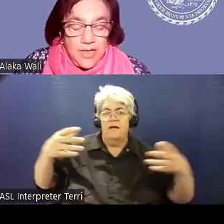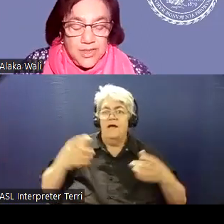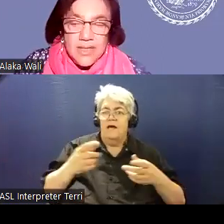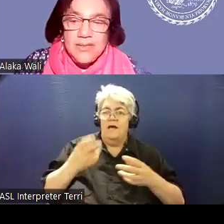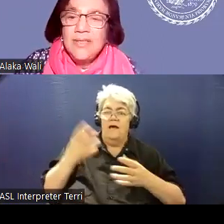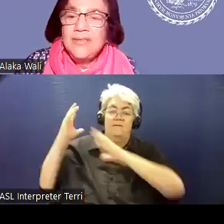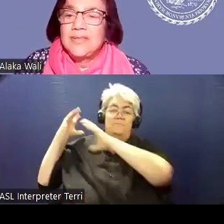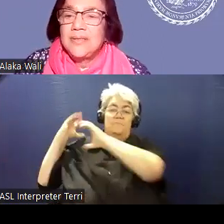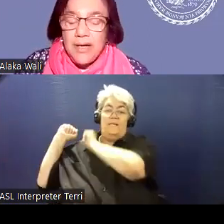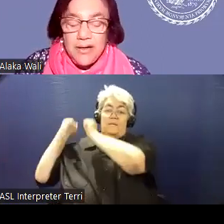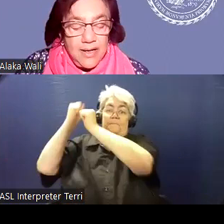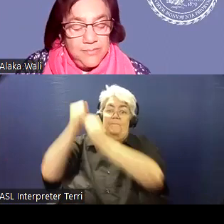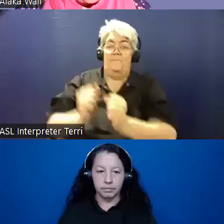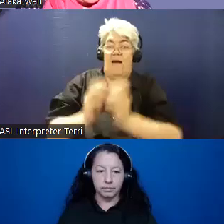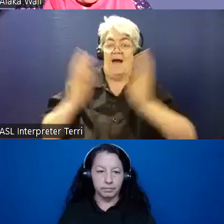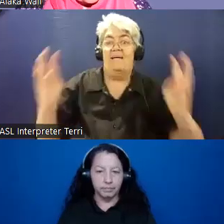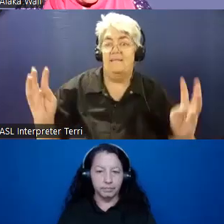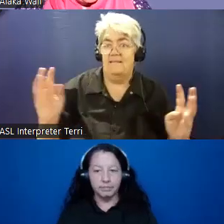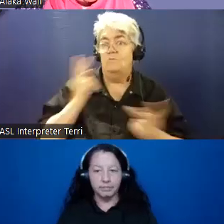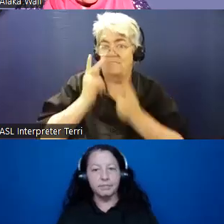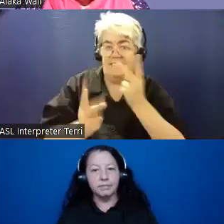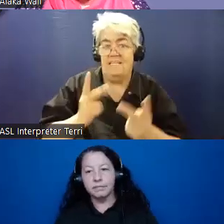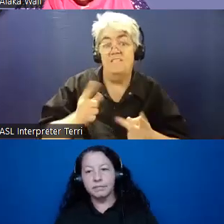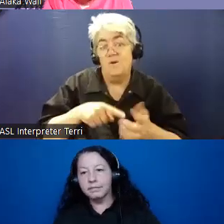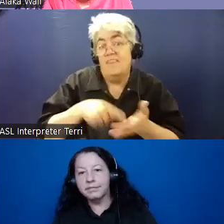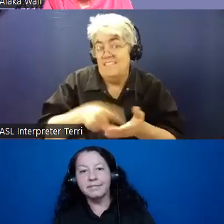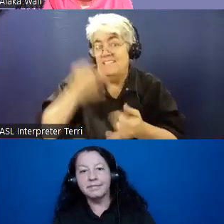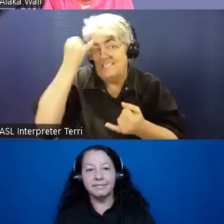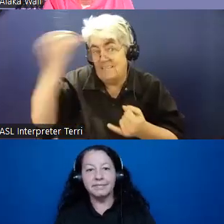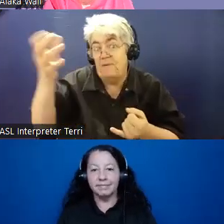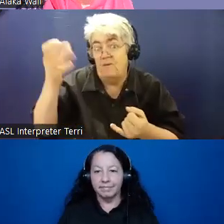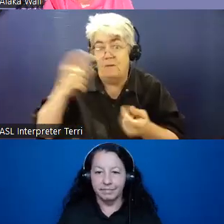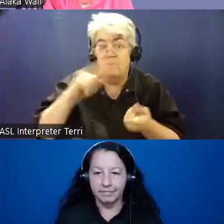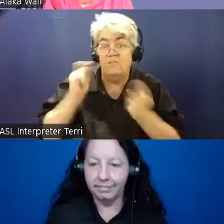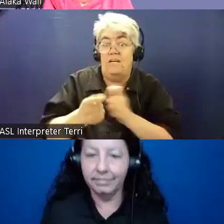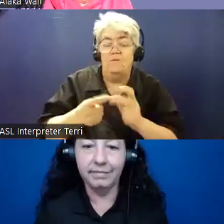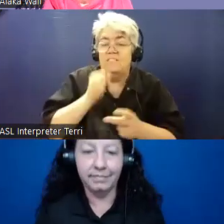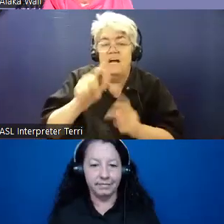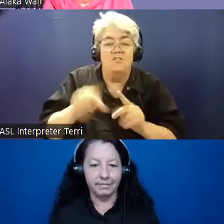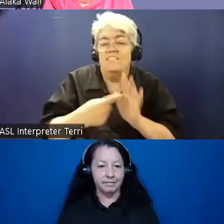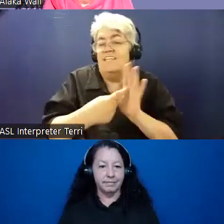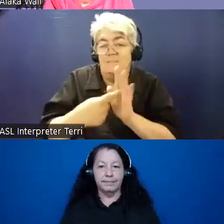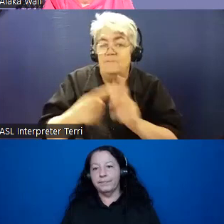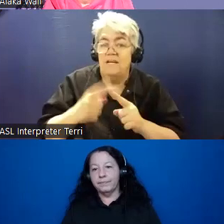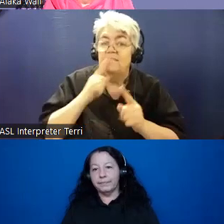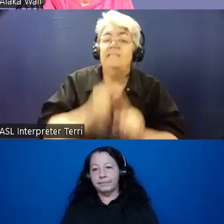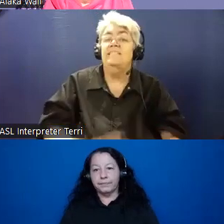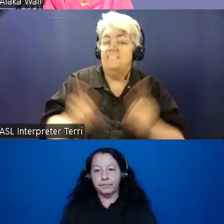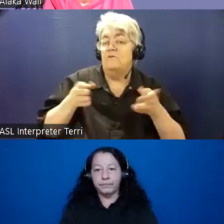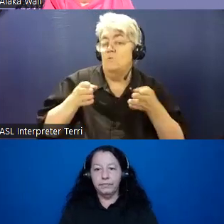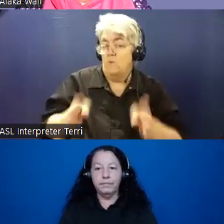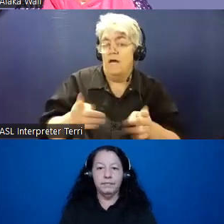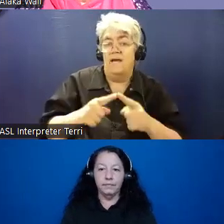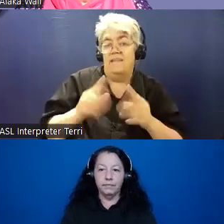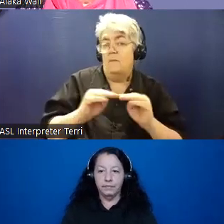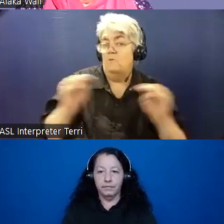research project. So this is the paradigm shift I'm talking about. It's not just the exhibition. It is a different way that a